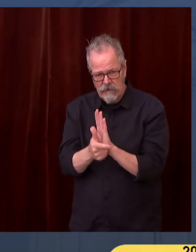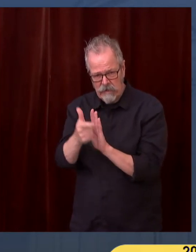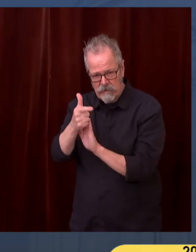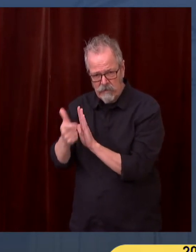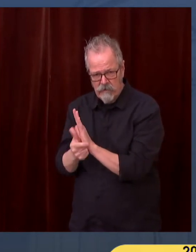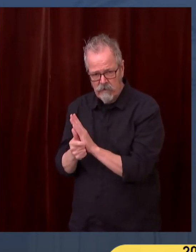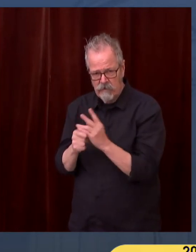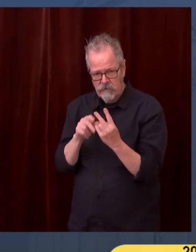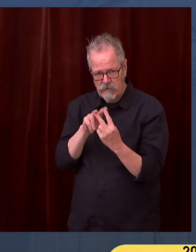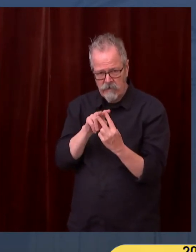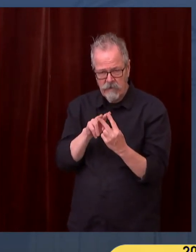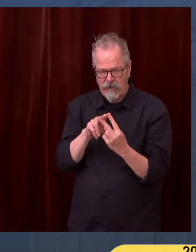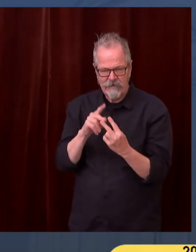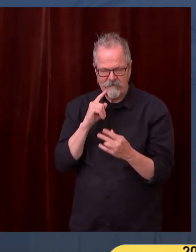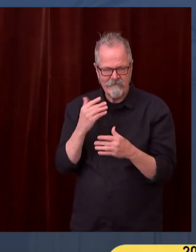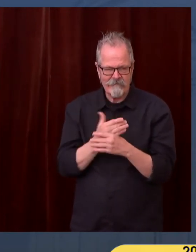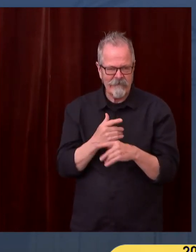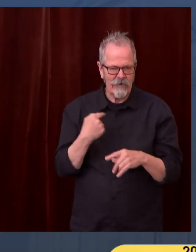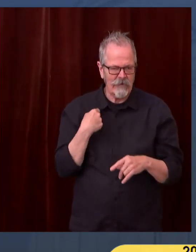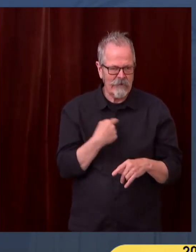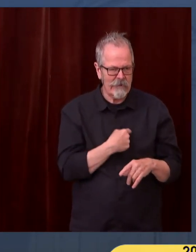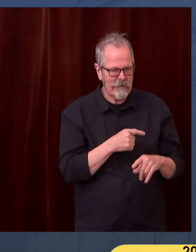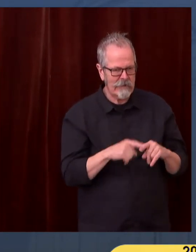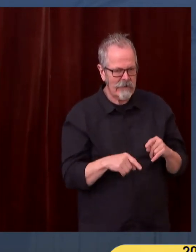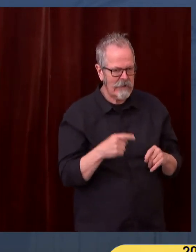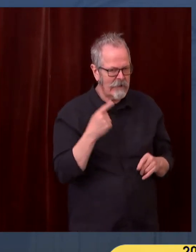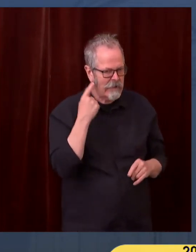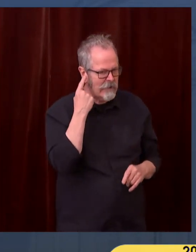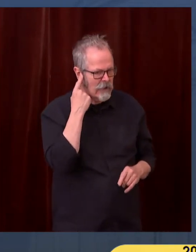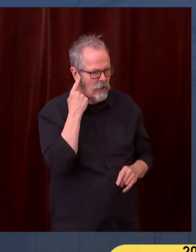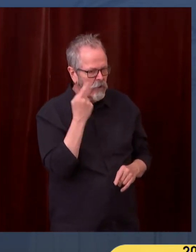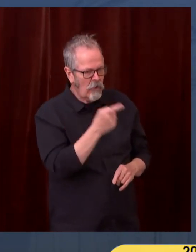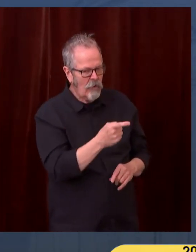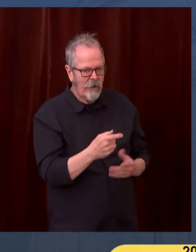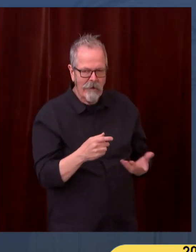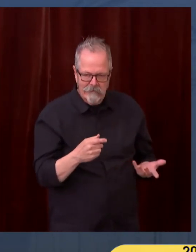One second, we're connecting to the internet again, so I might not be able to hear you for that section.